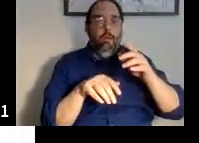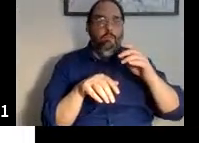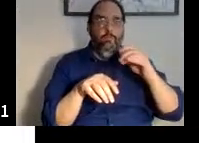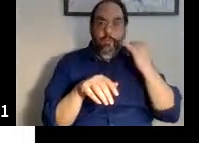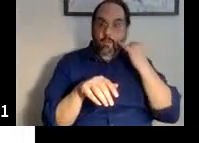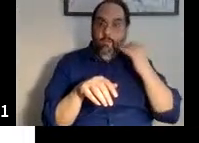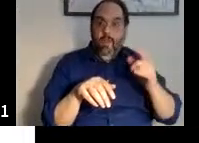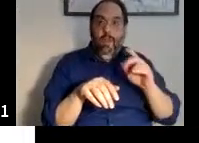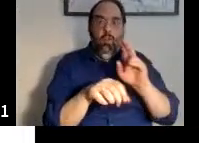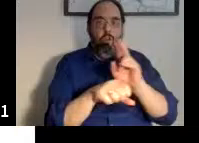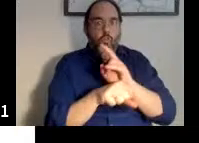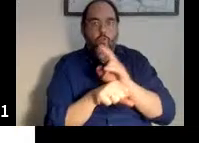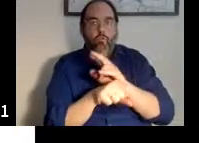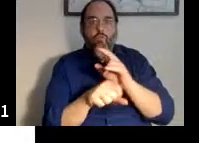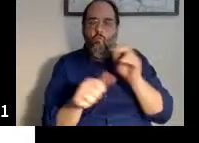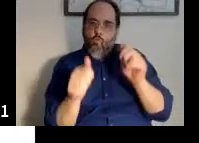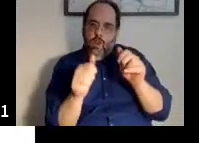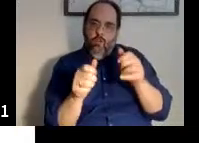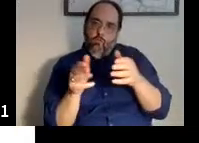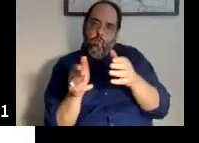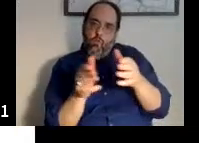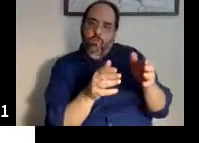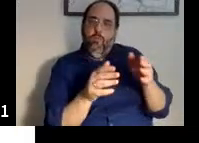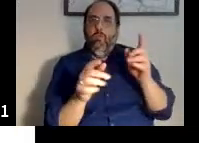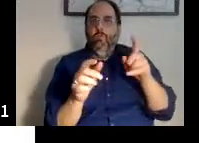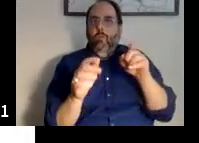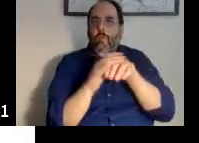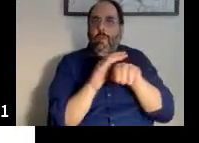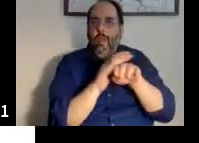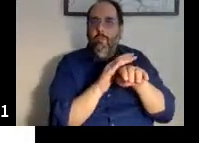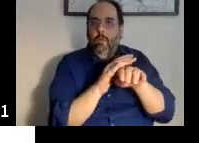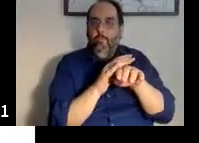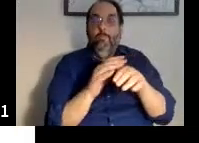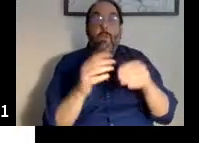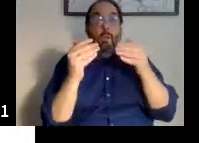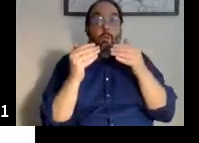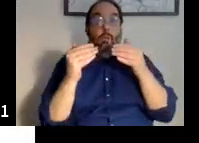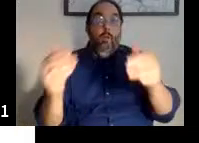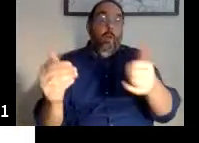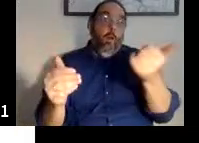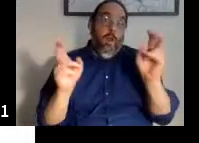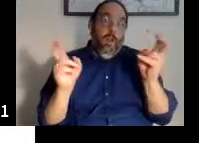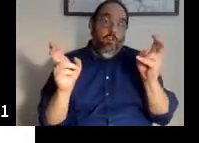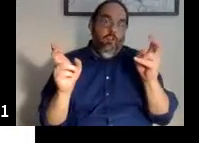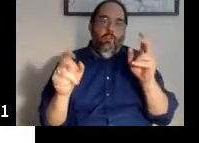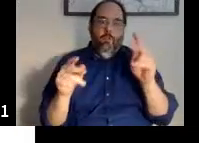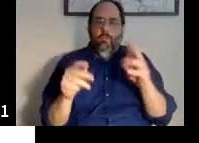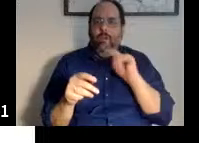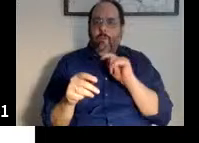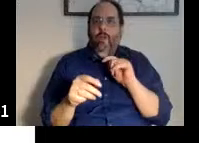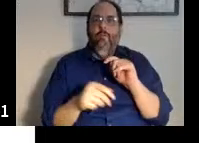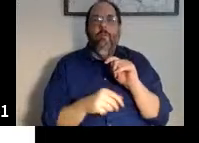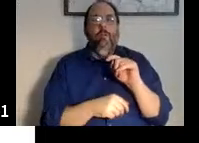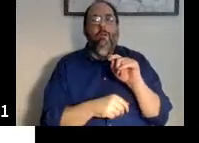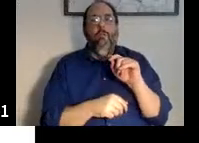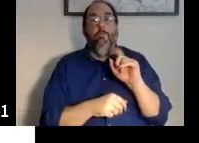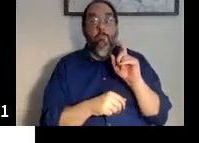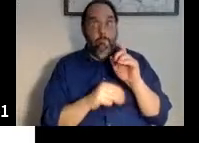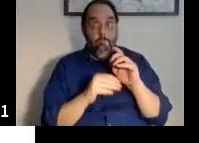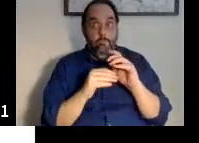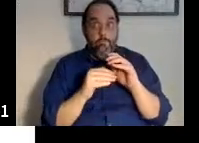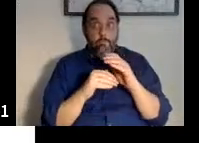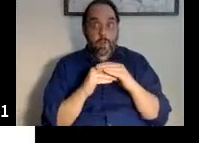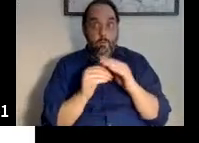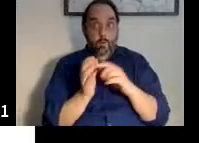the what for accessible routes? Um, Moving on to another issue that's always brought up is, do we need to meet the minimum requirements for